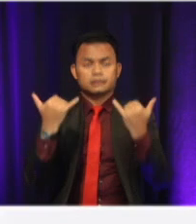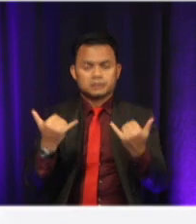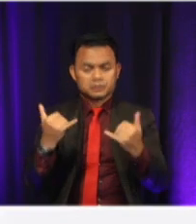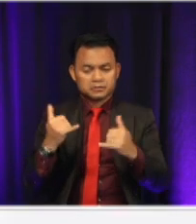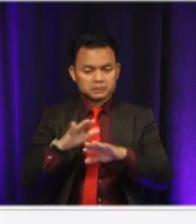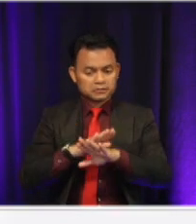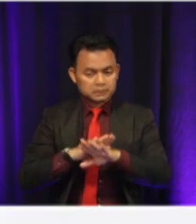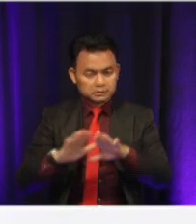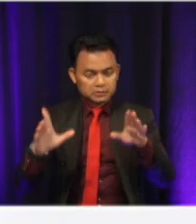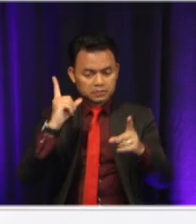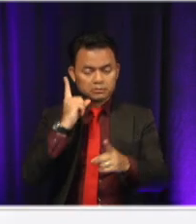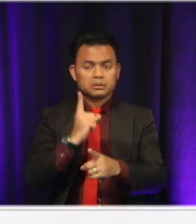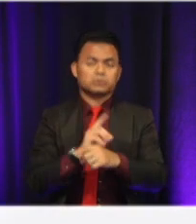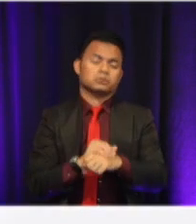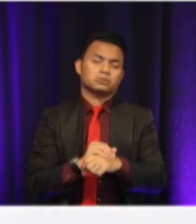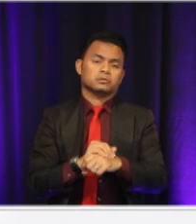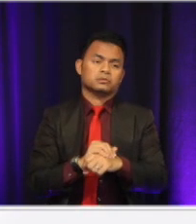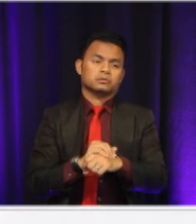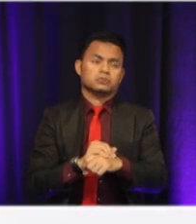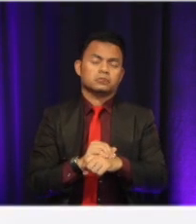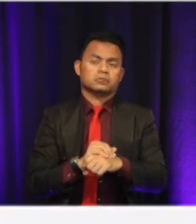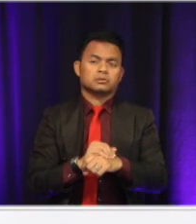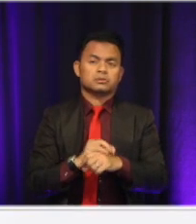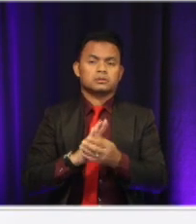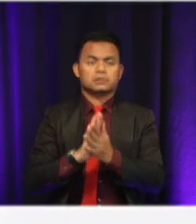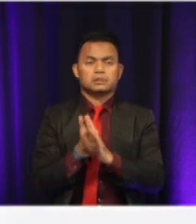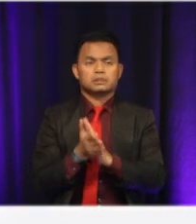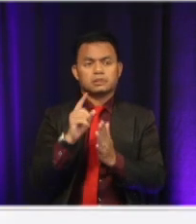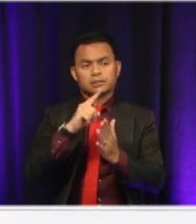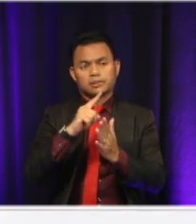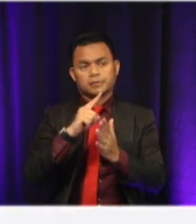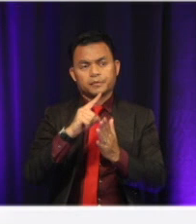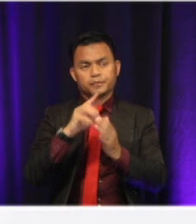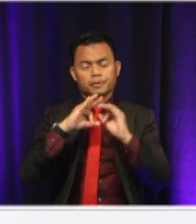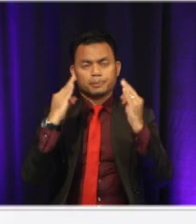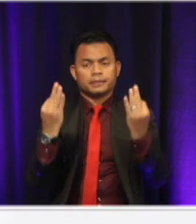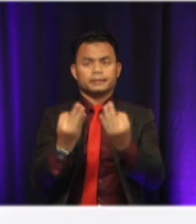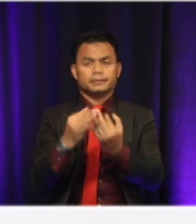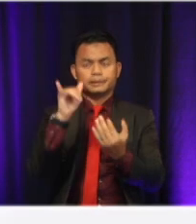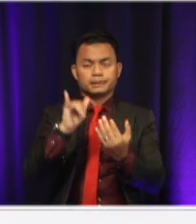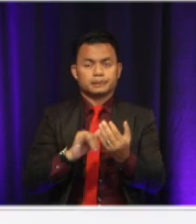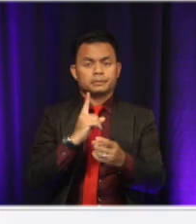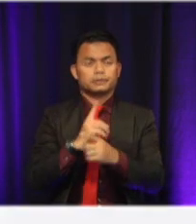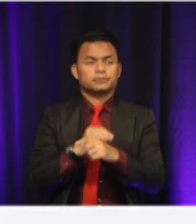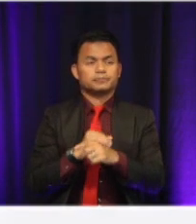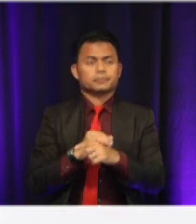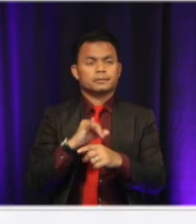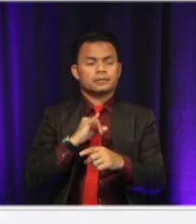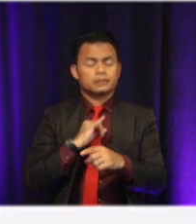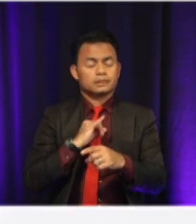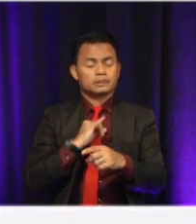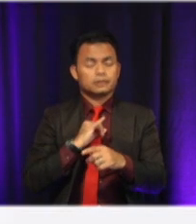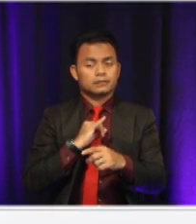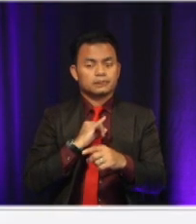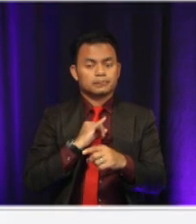So you have Dara questioning Jantu. So what's a real family then? I've got there in different